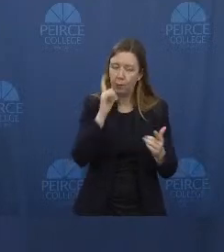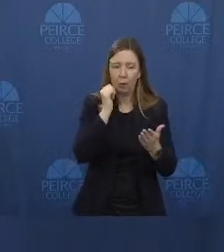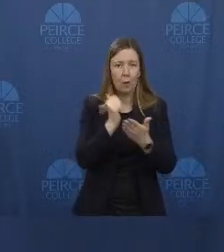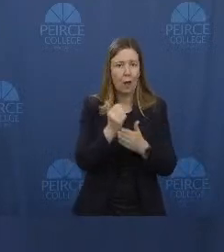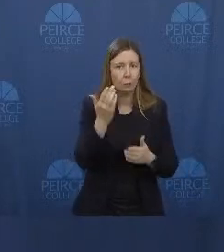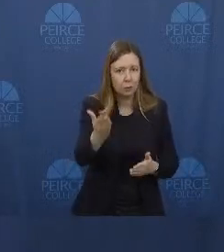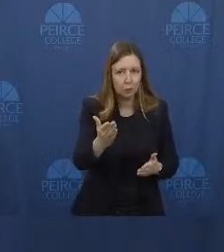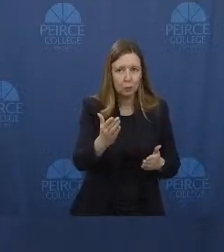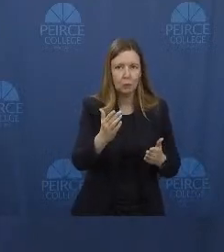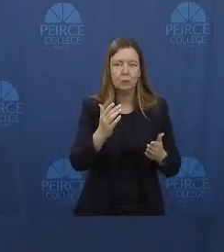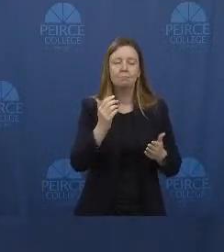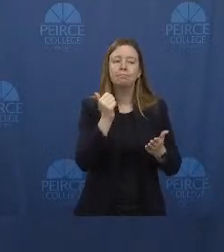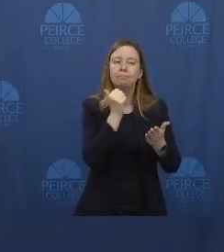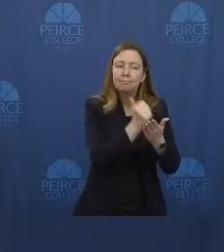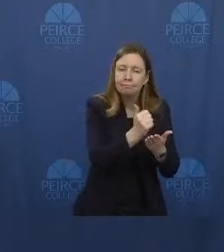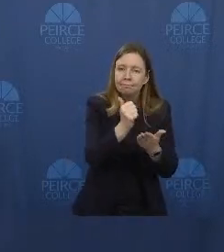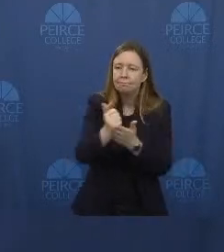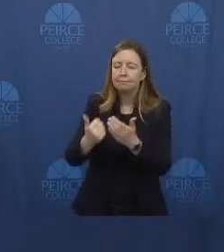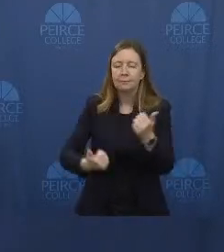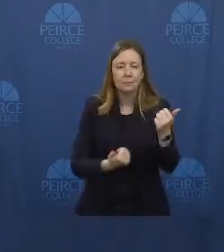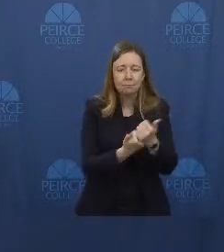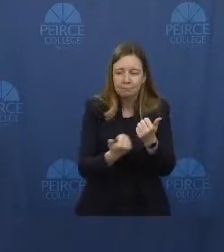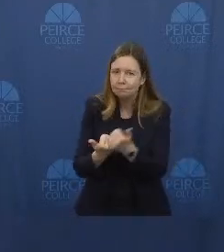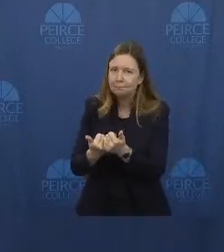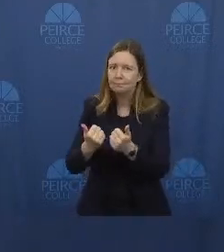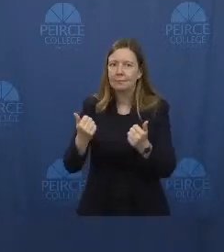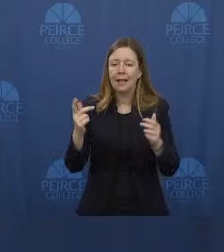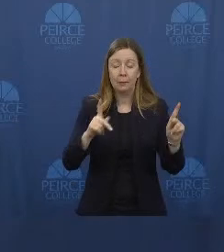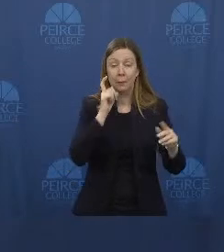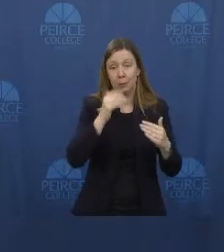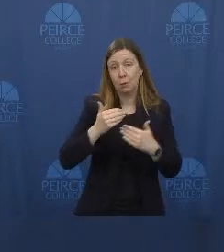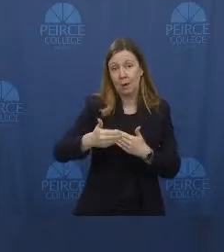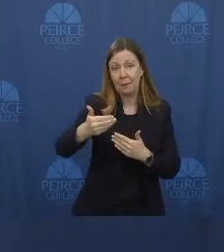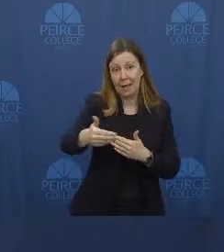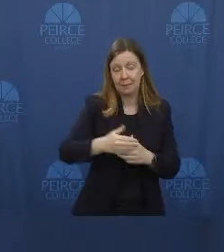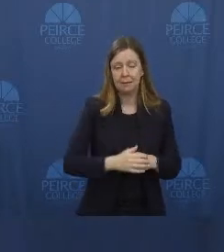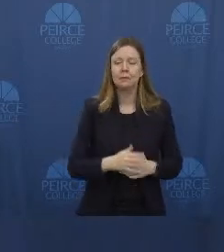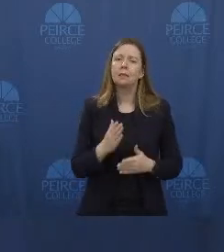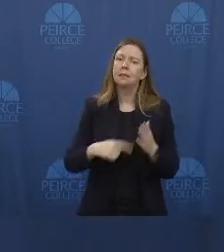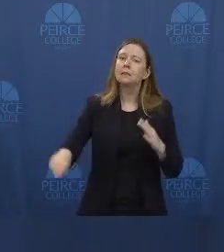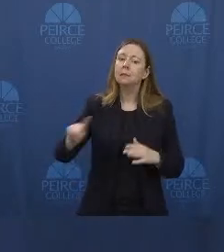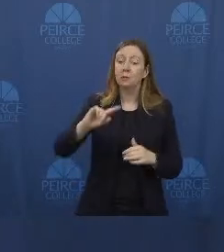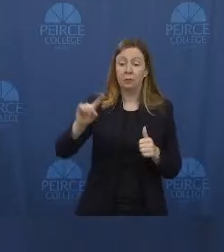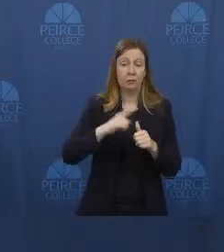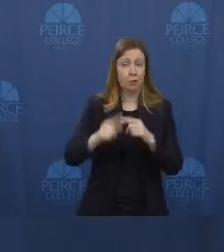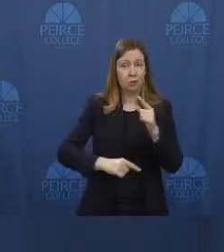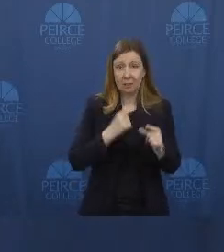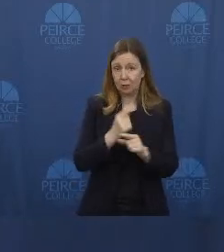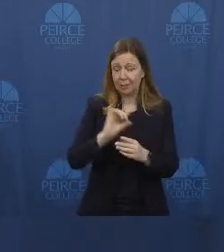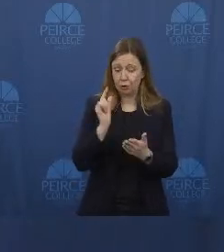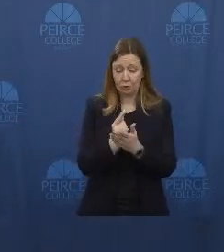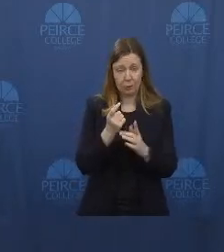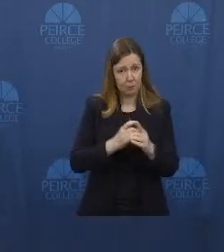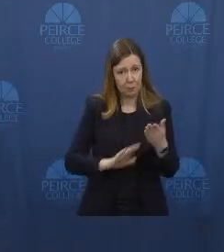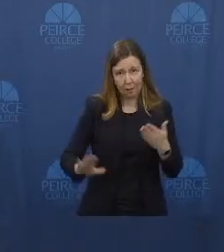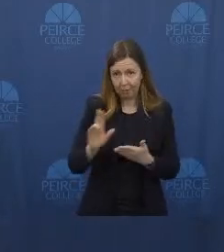you along the way and everyone who comes next. Some of you are first-generation graduates, and you are